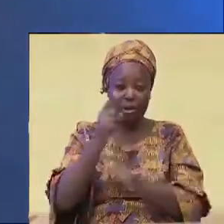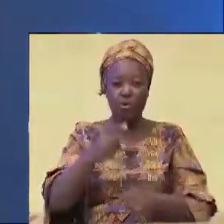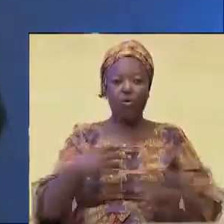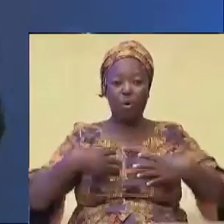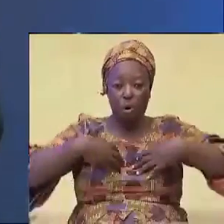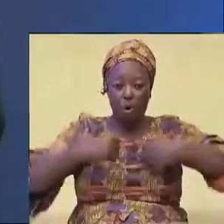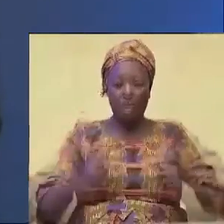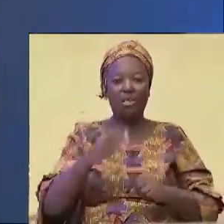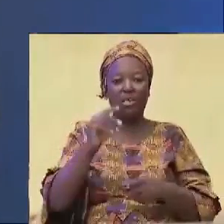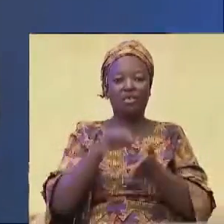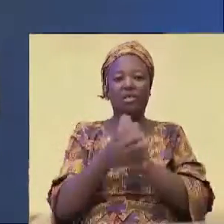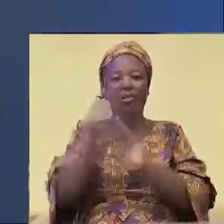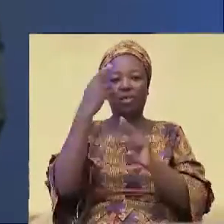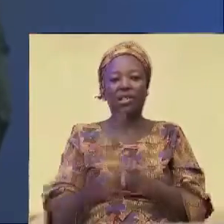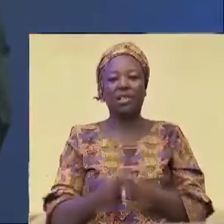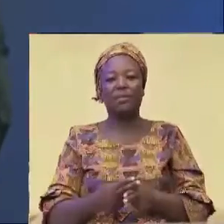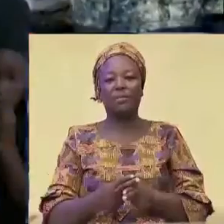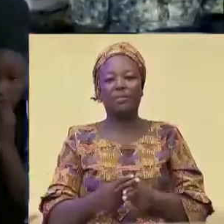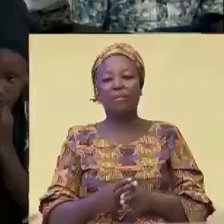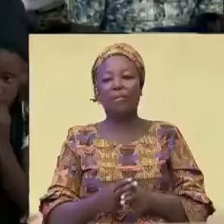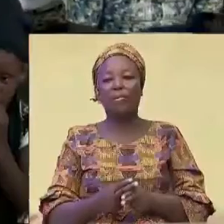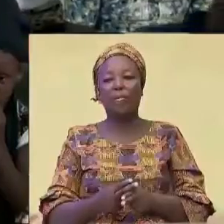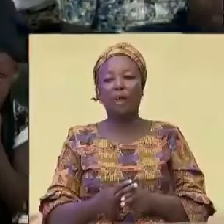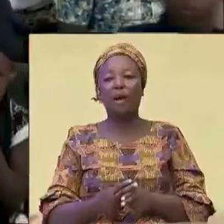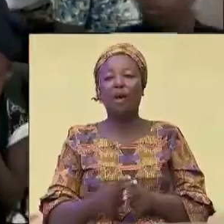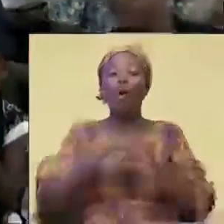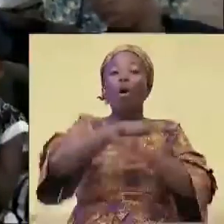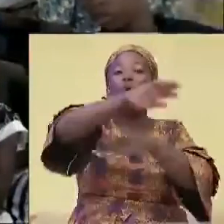faith has made thee whole.